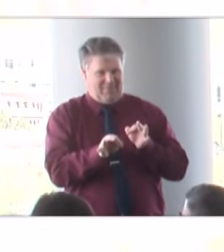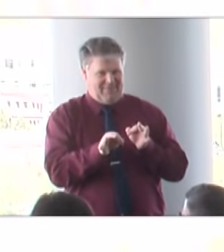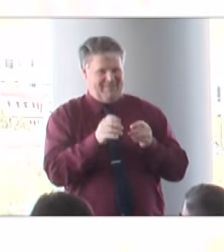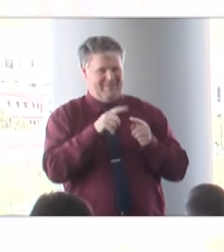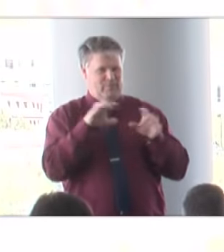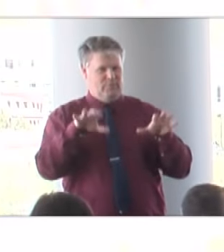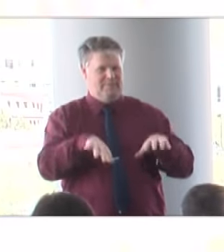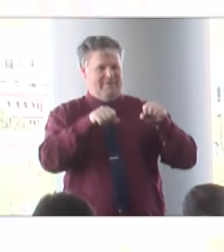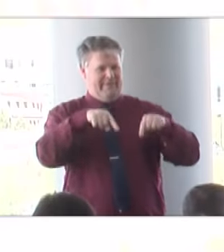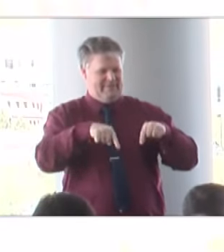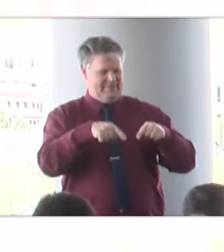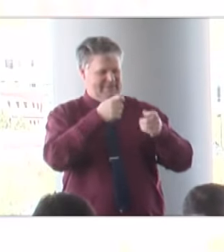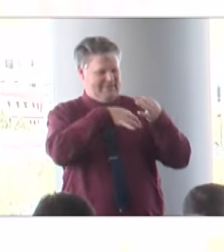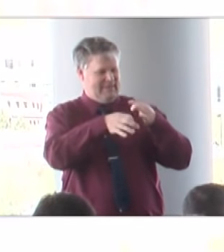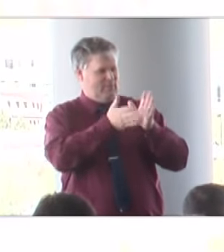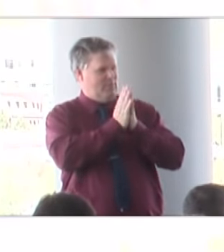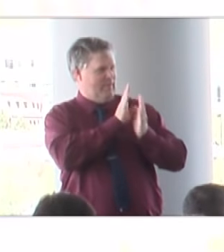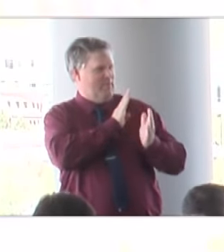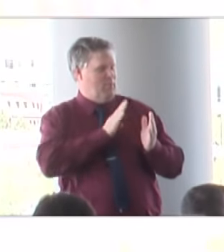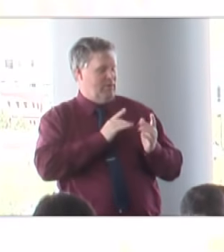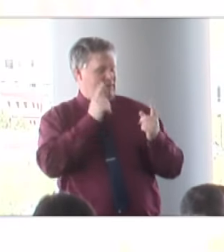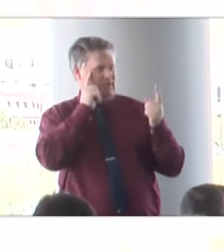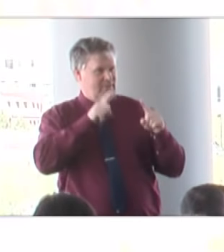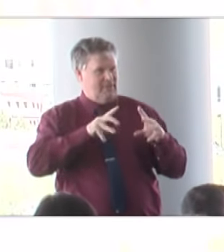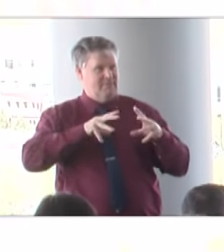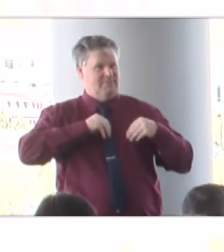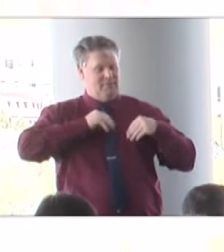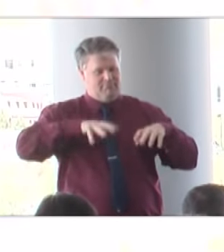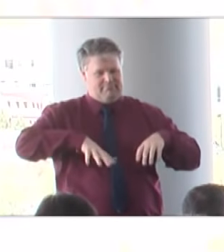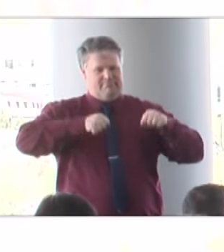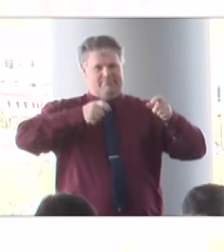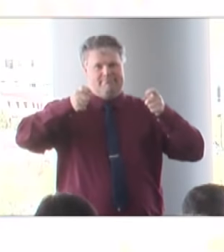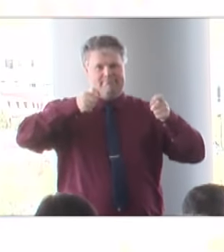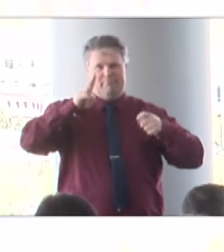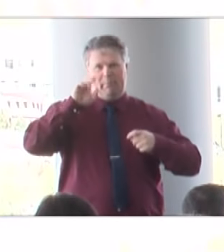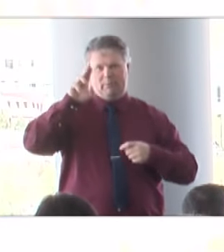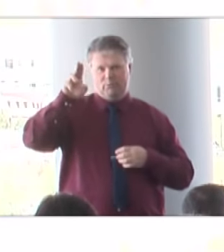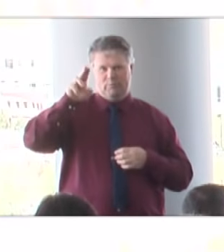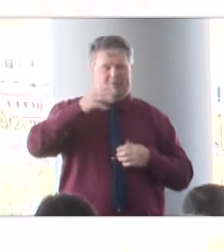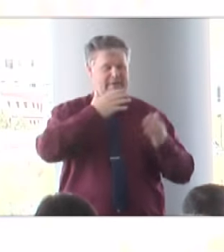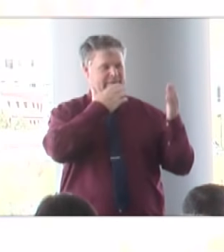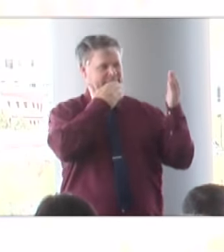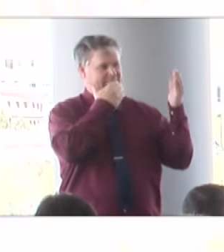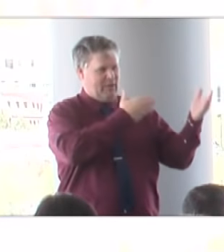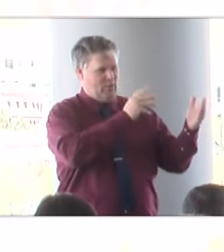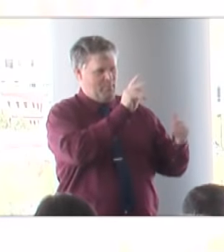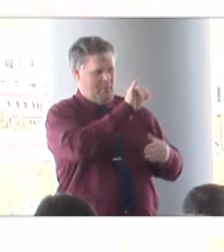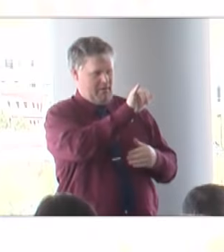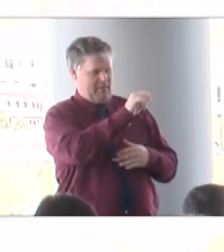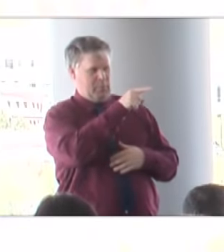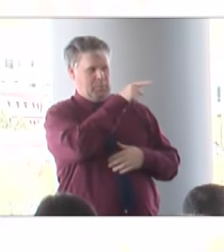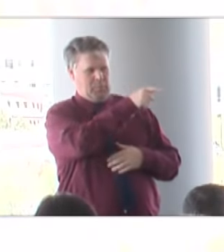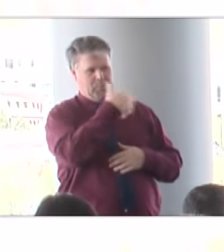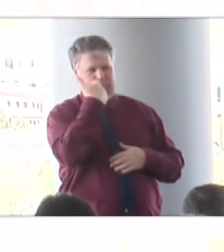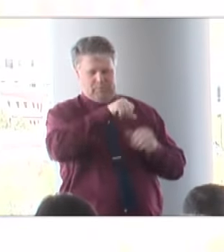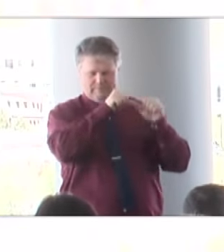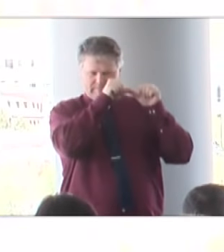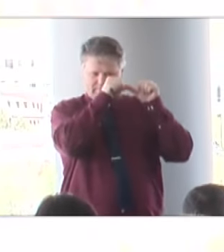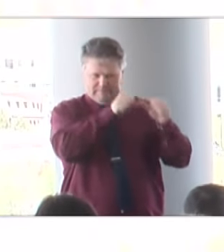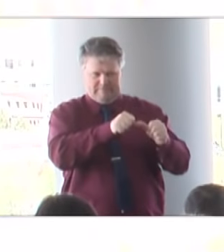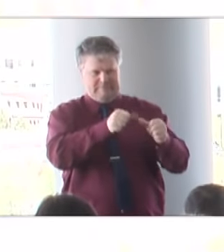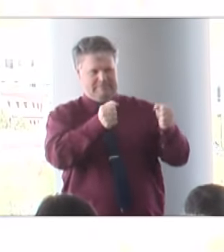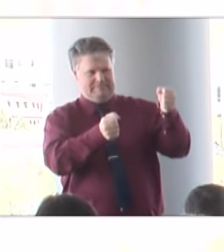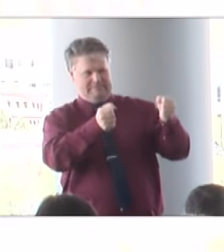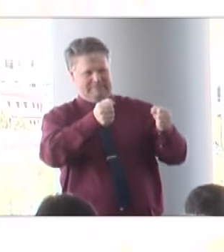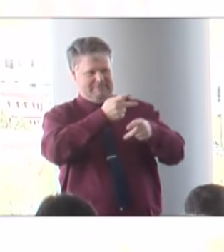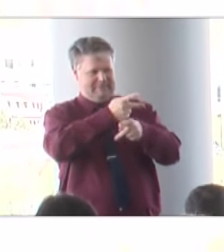and instead, at the request of the board, agreed to take over the reins at Boise State. Thank you, Marty. You have been a steady hand on the